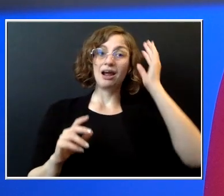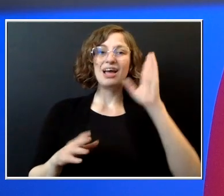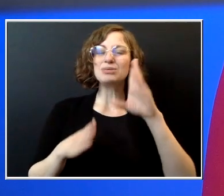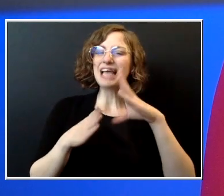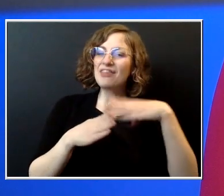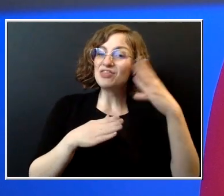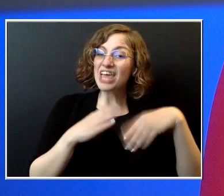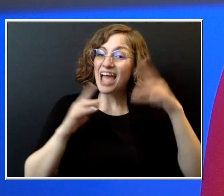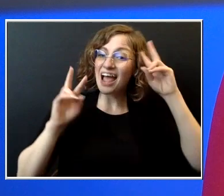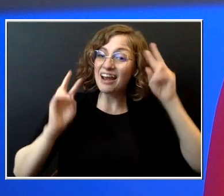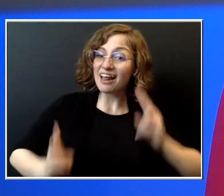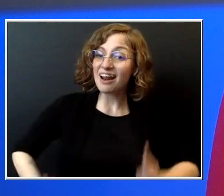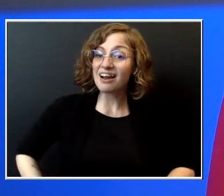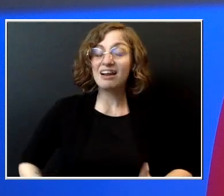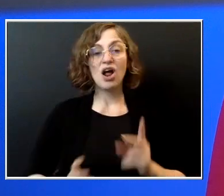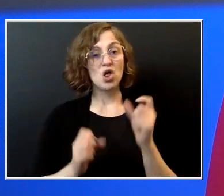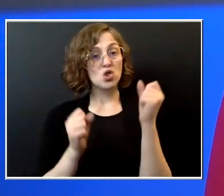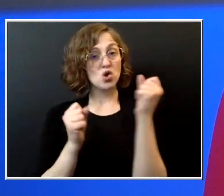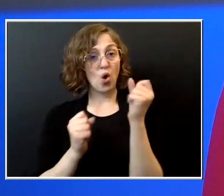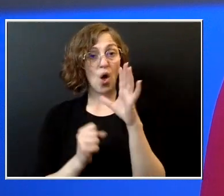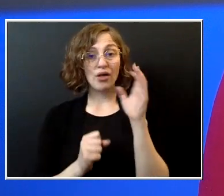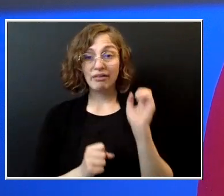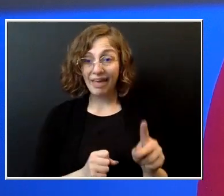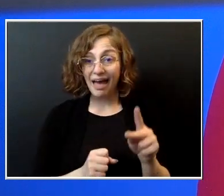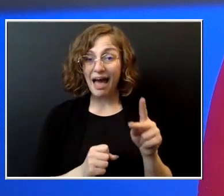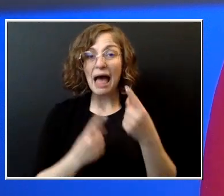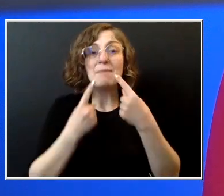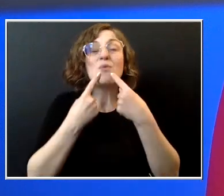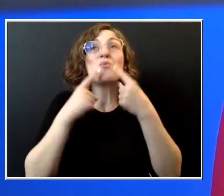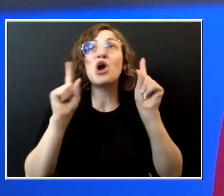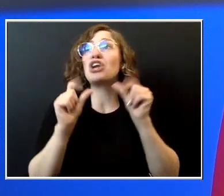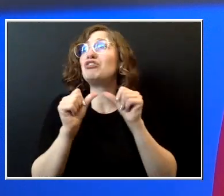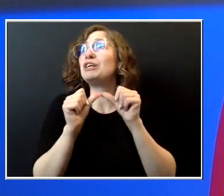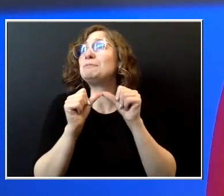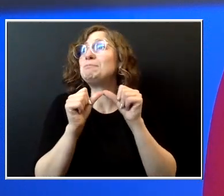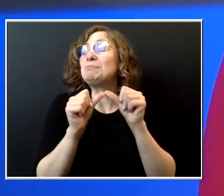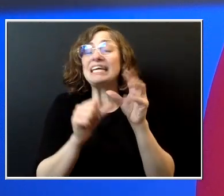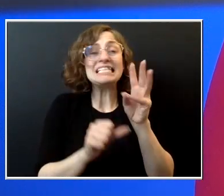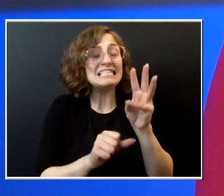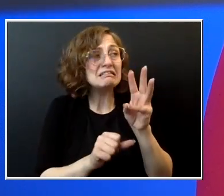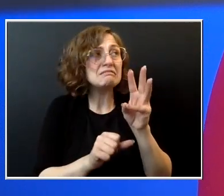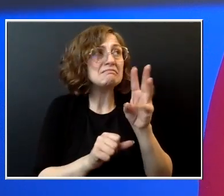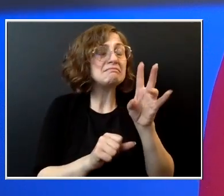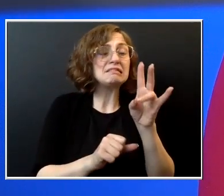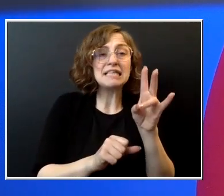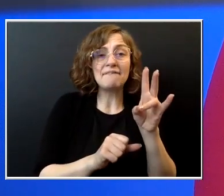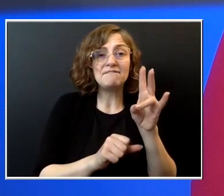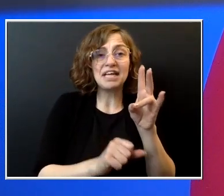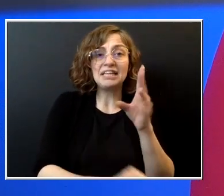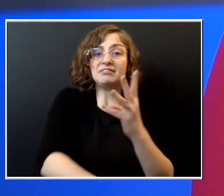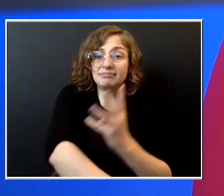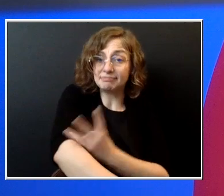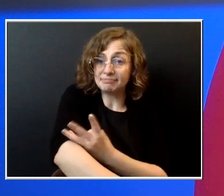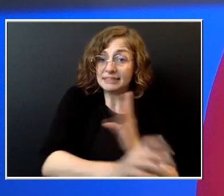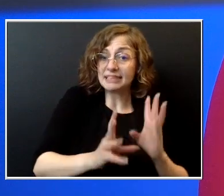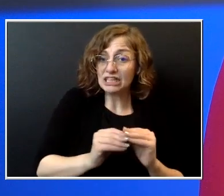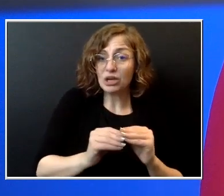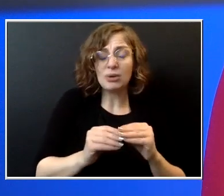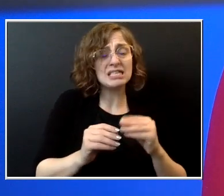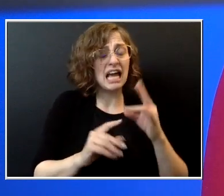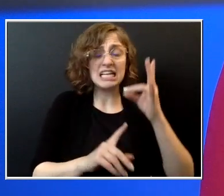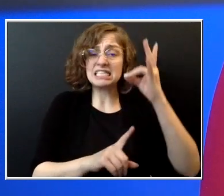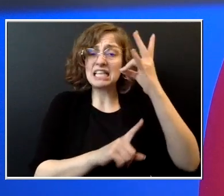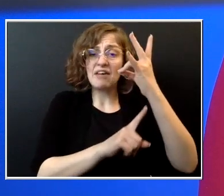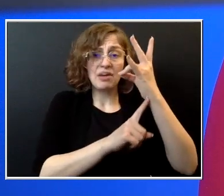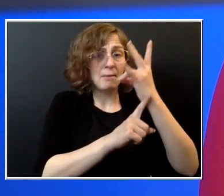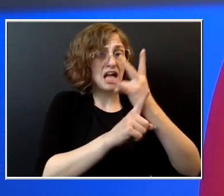capping worked for like 6-7 sessions. I mean, we were like 7 months into chemo. You were hanging on to it. I was